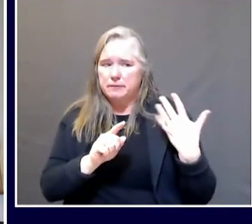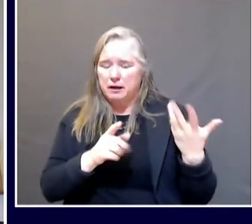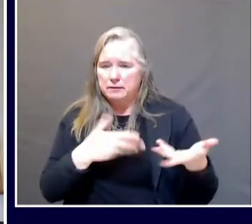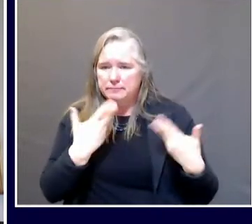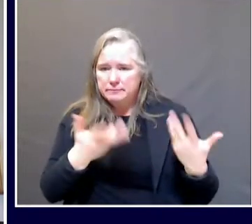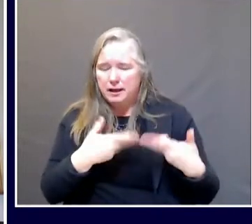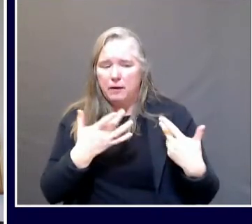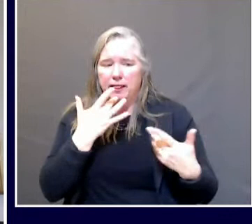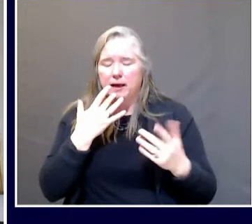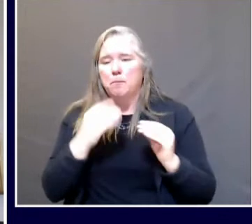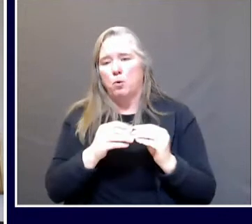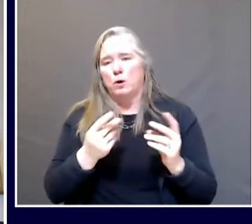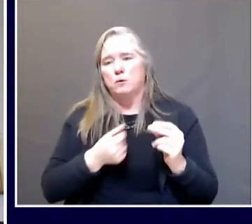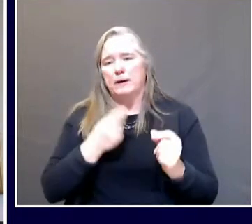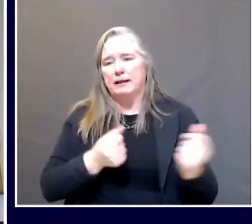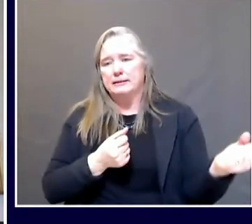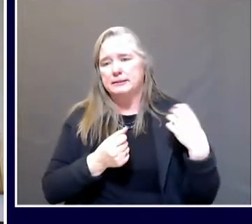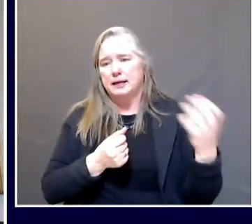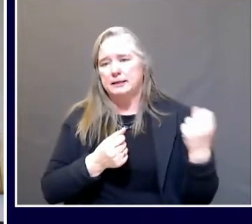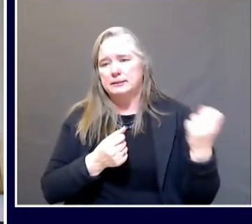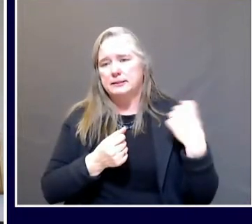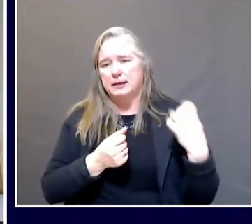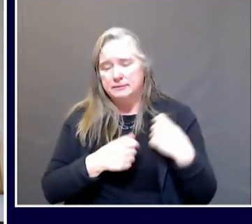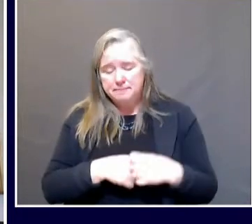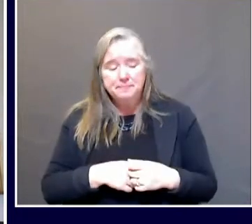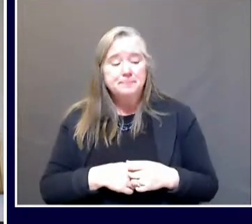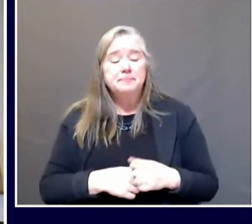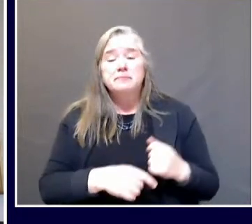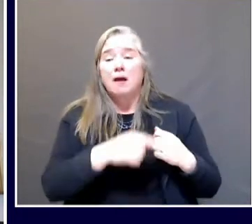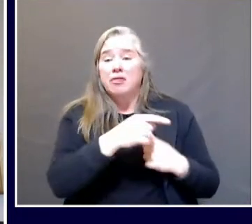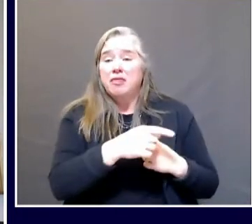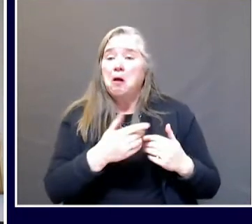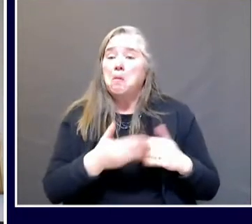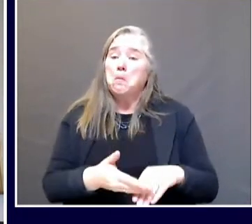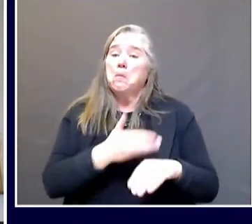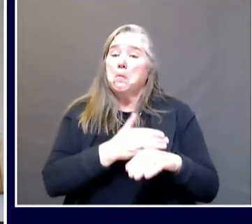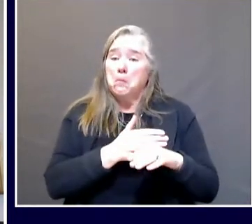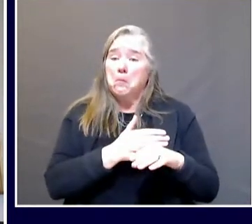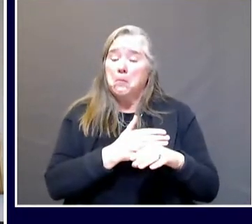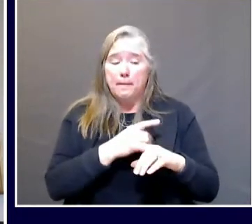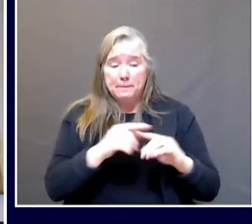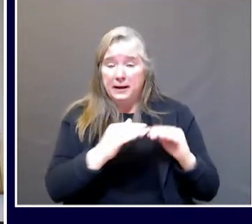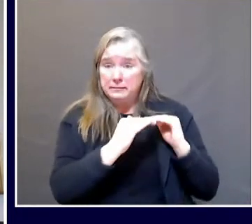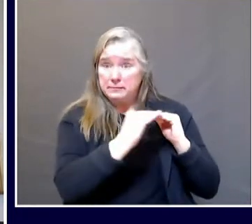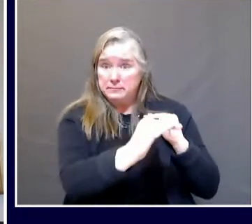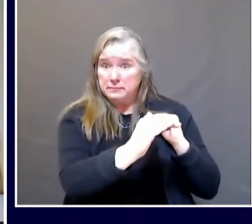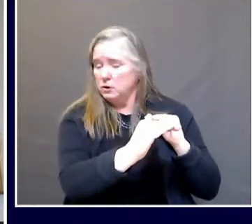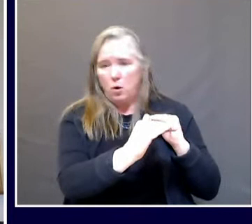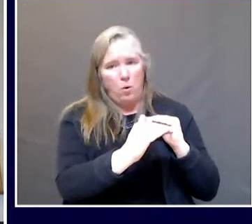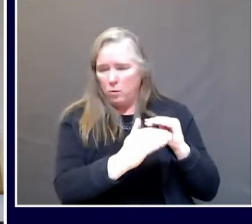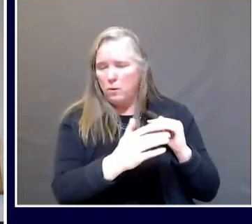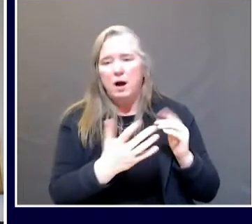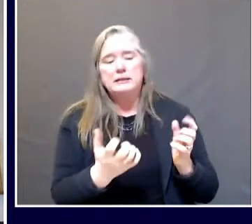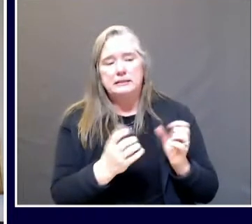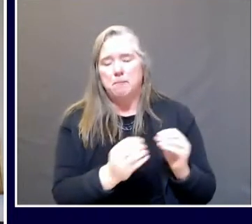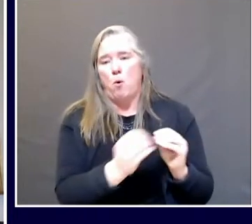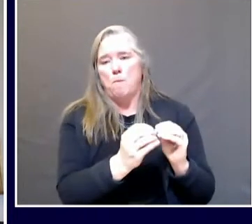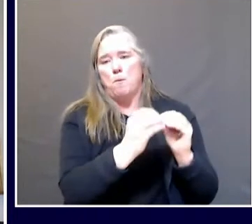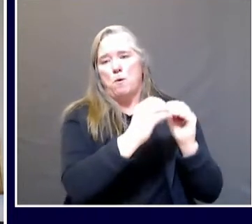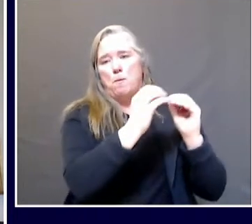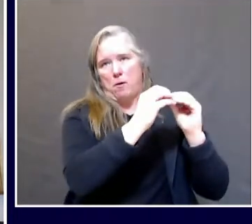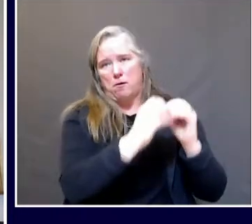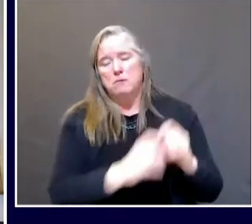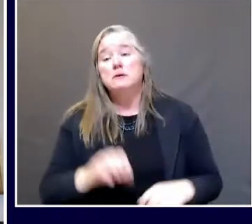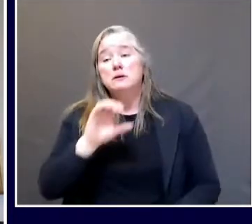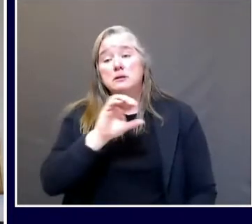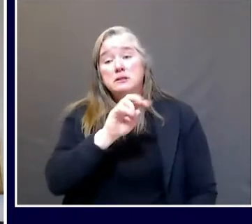also like to see them not just be at stasis, but rather continuing to increase their velocity. CVS seems to have done so.